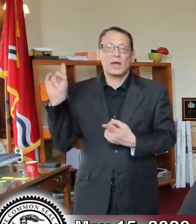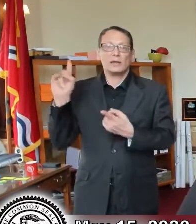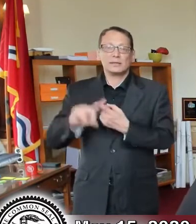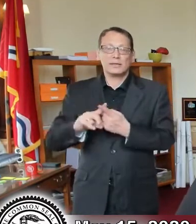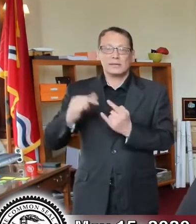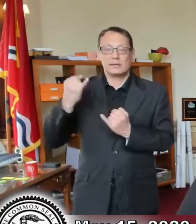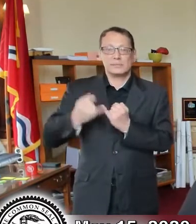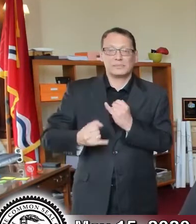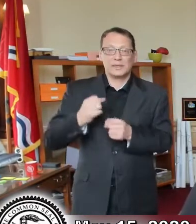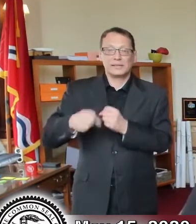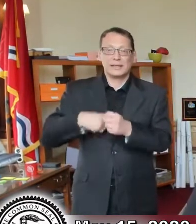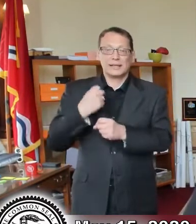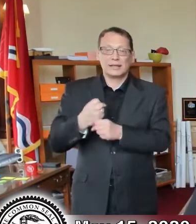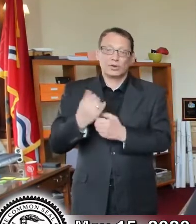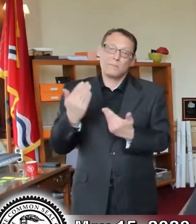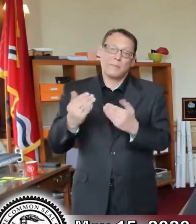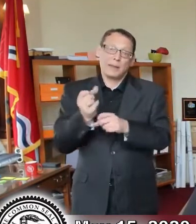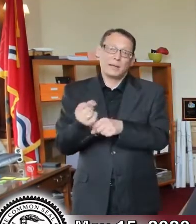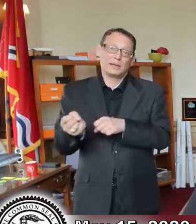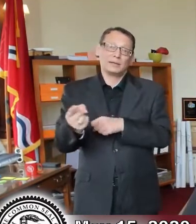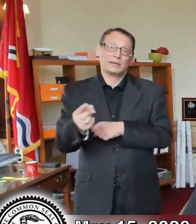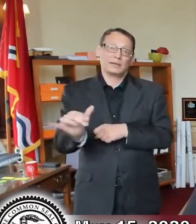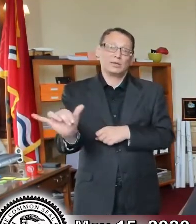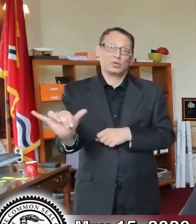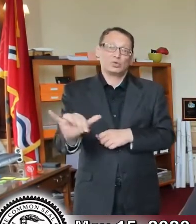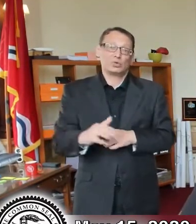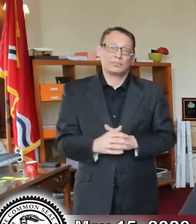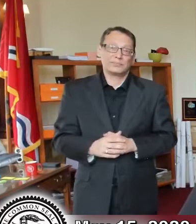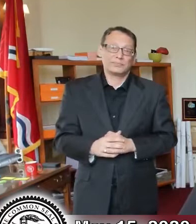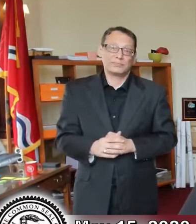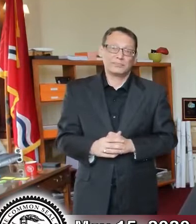and maybe beyond, until there's actually a